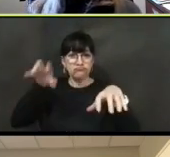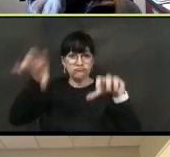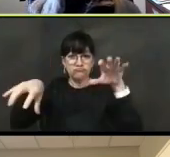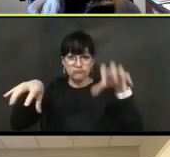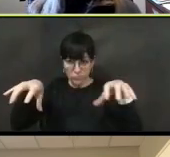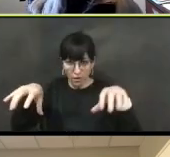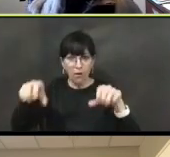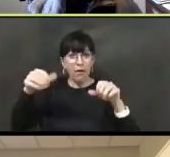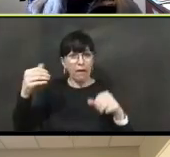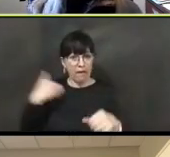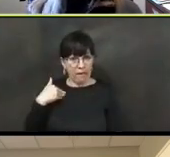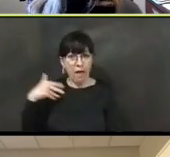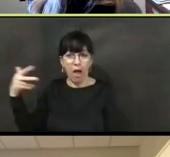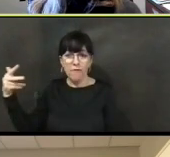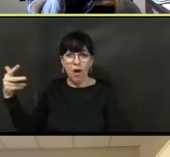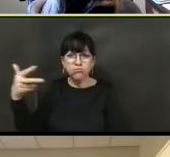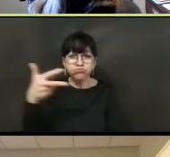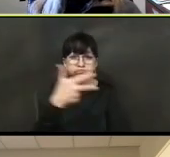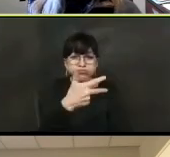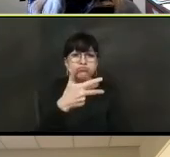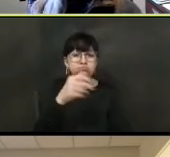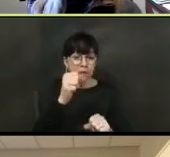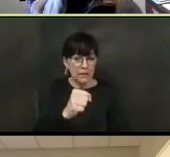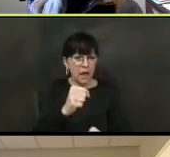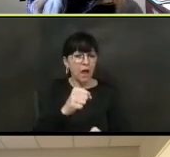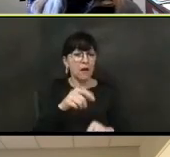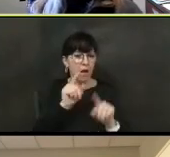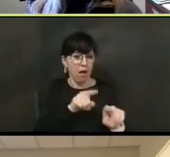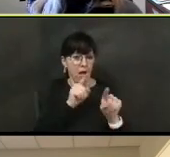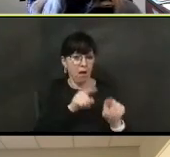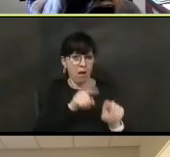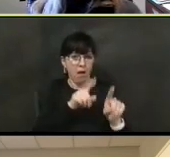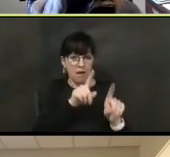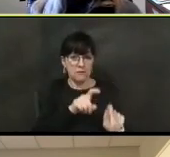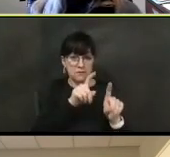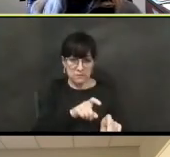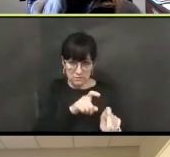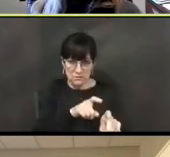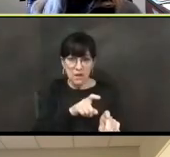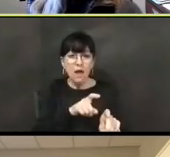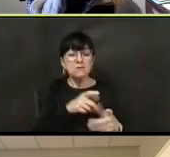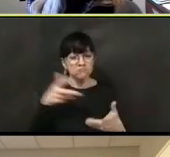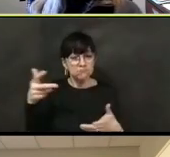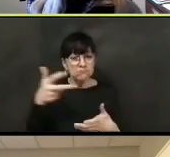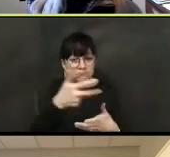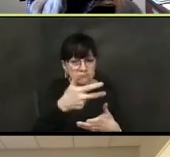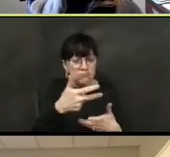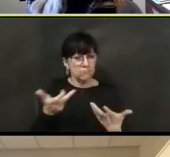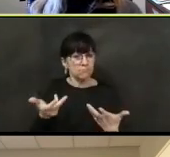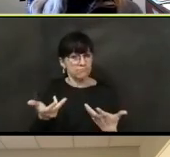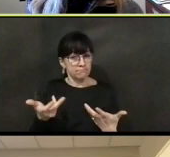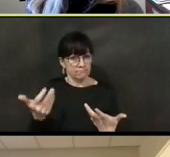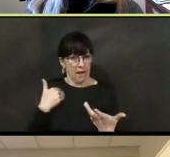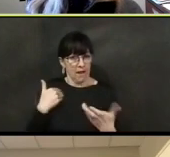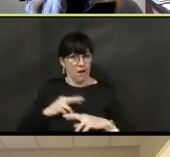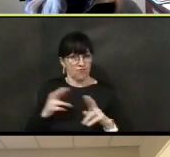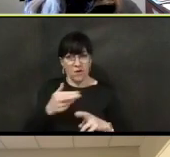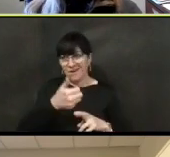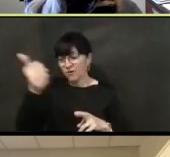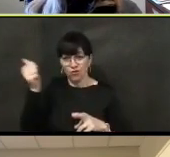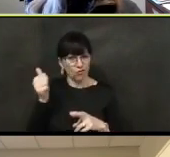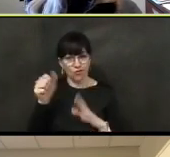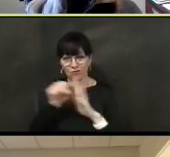a lot of pop-up testing sites or events have been completed in a variety of ways. but we're